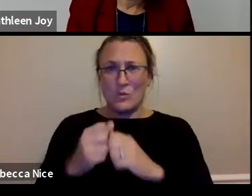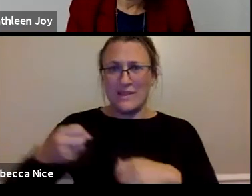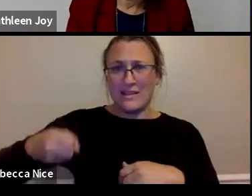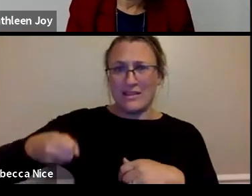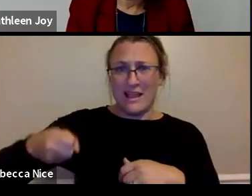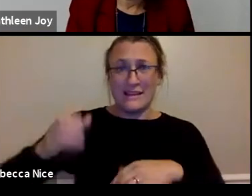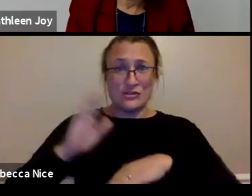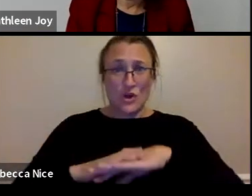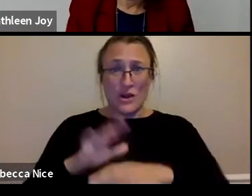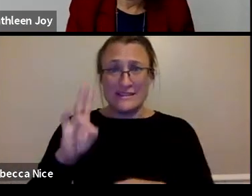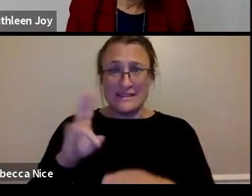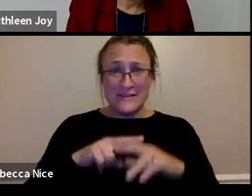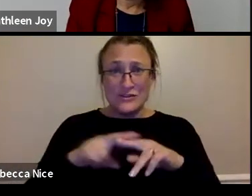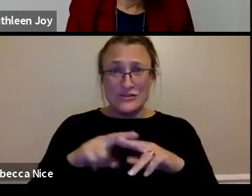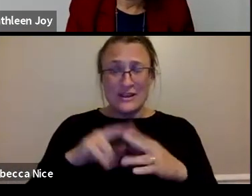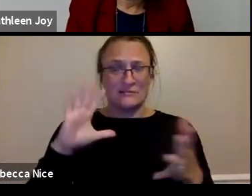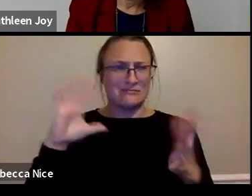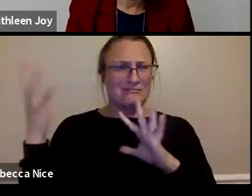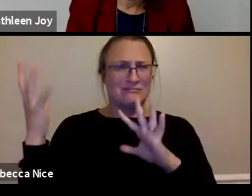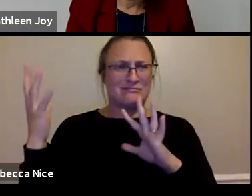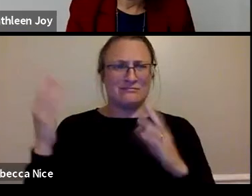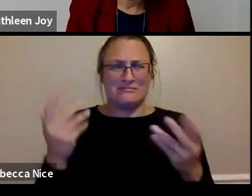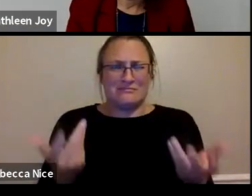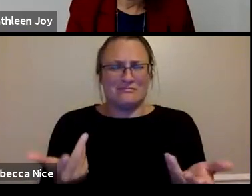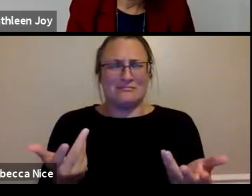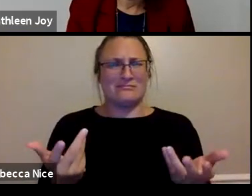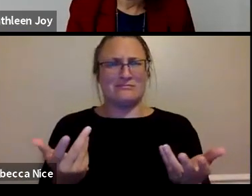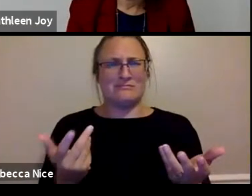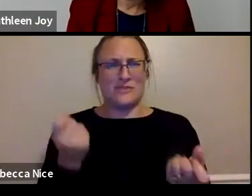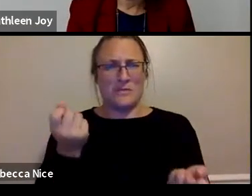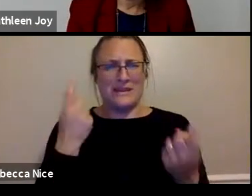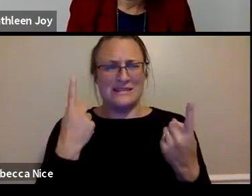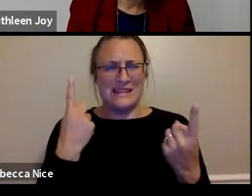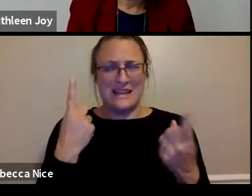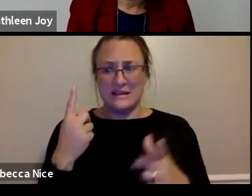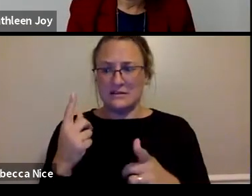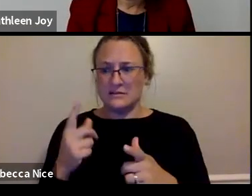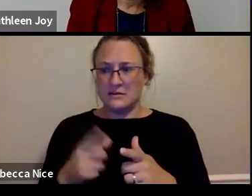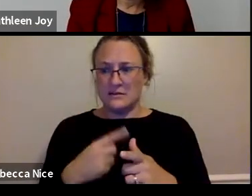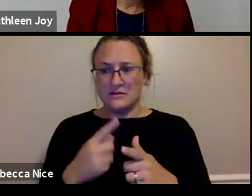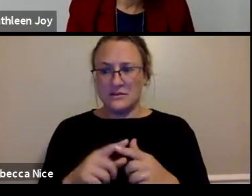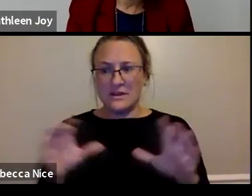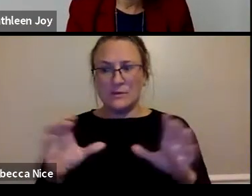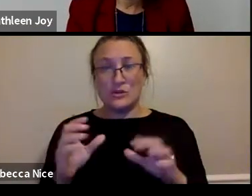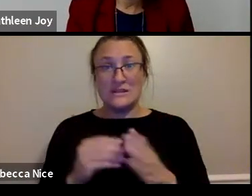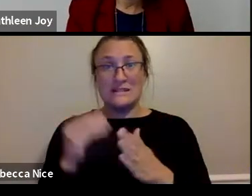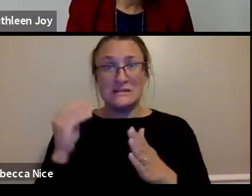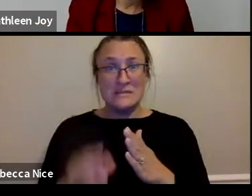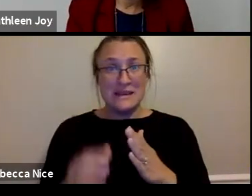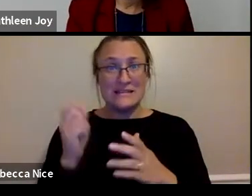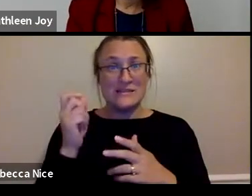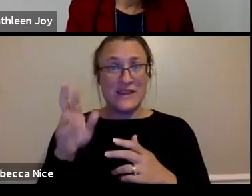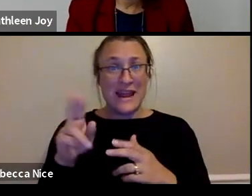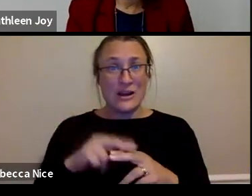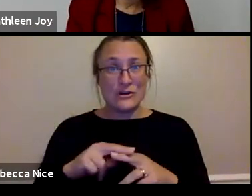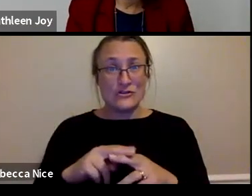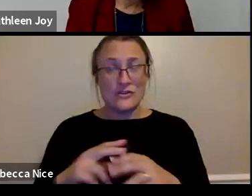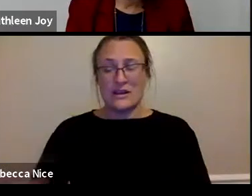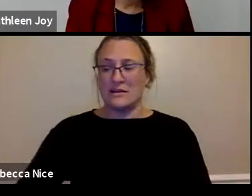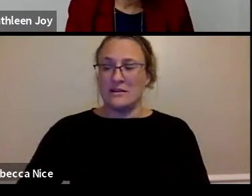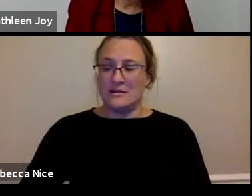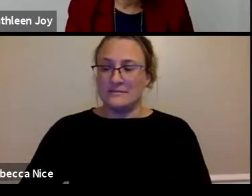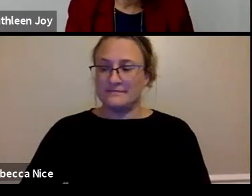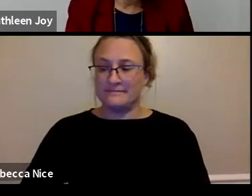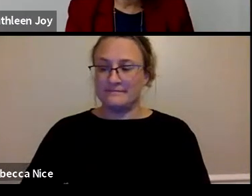bizarre. So why then do this very expensive air train? Look, we would all